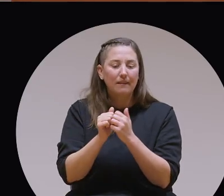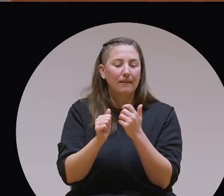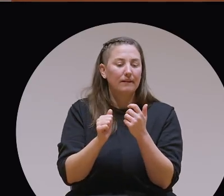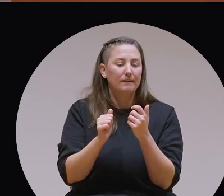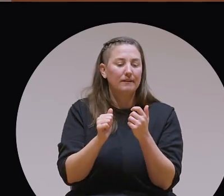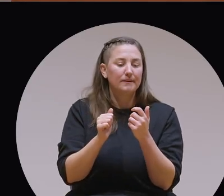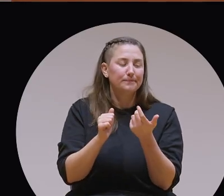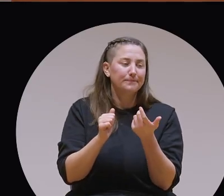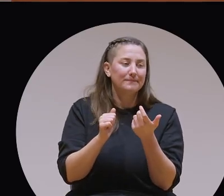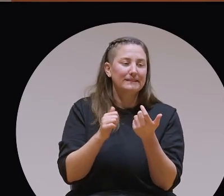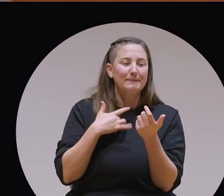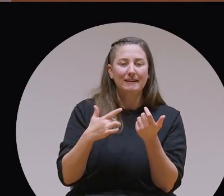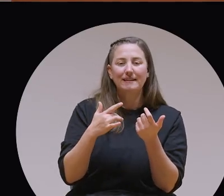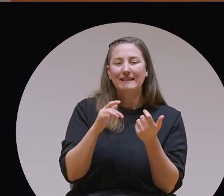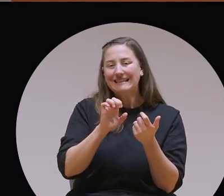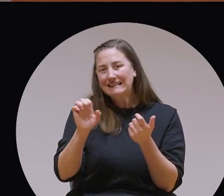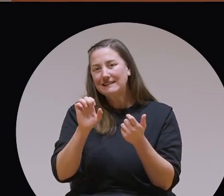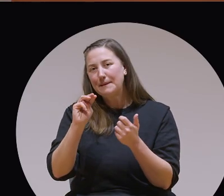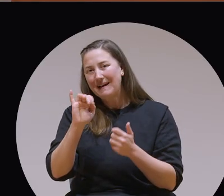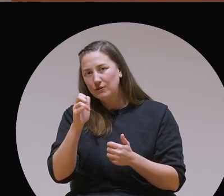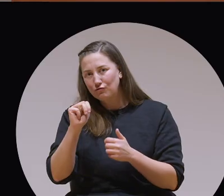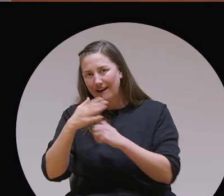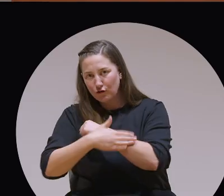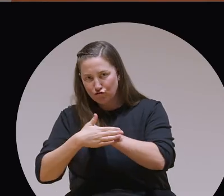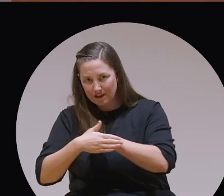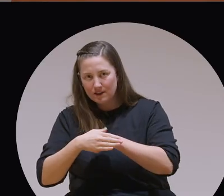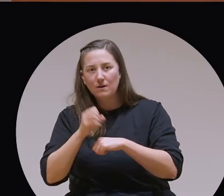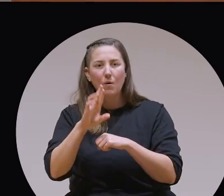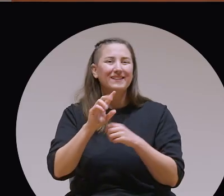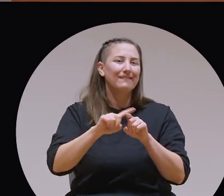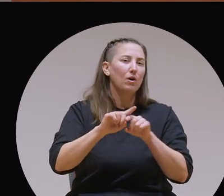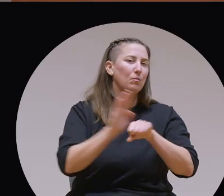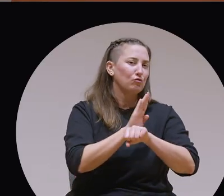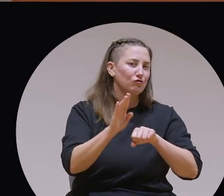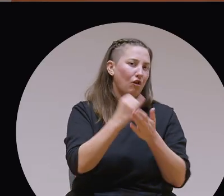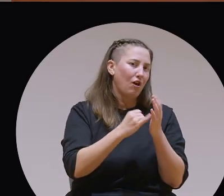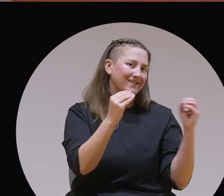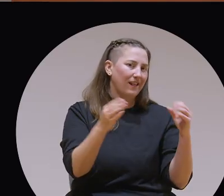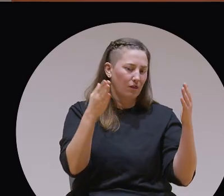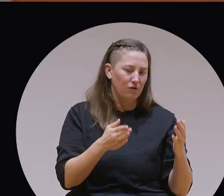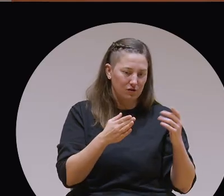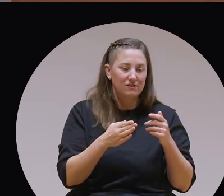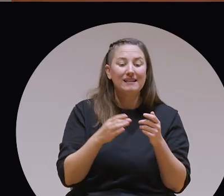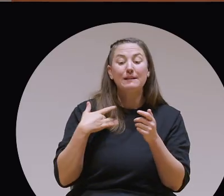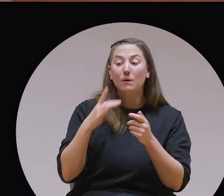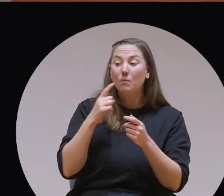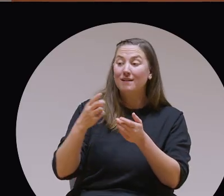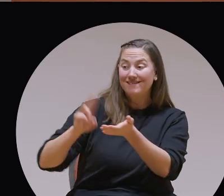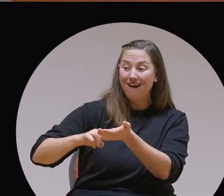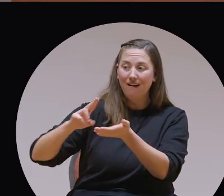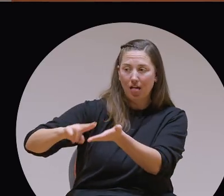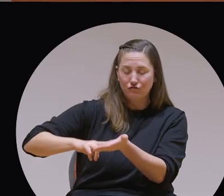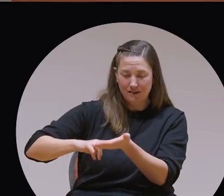mostly Eastern Mediterranean countries and commercial art dealers, where the art dealers would be given a contract which